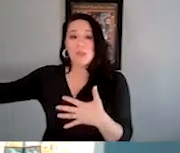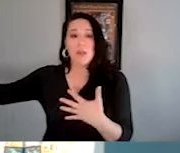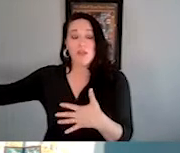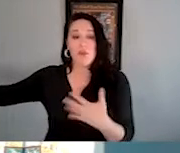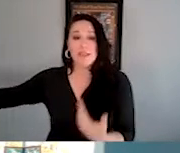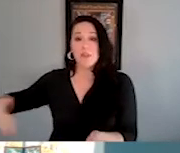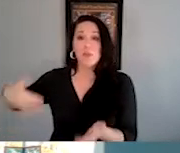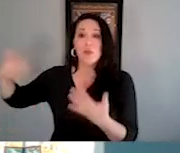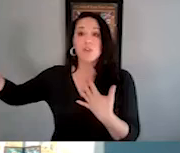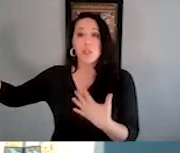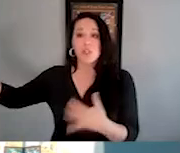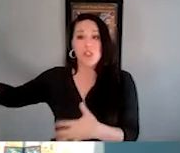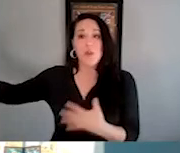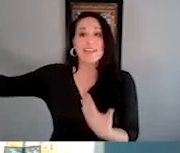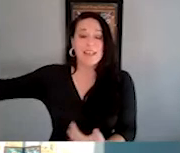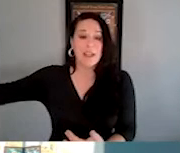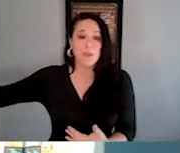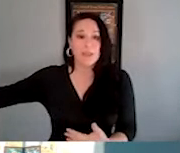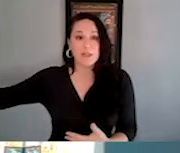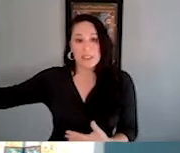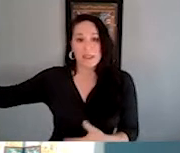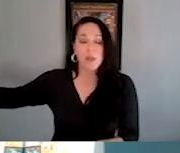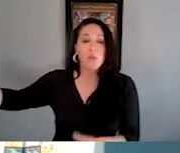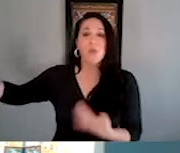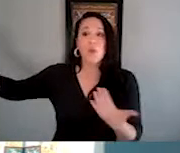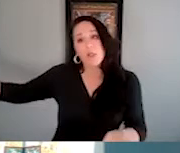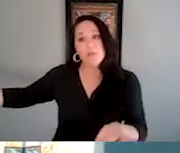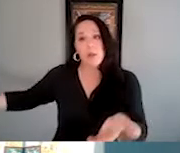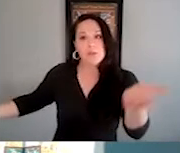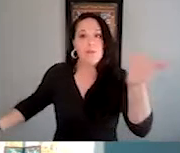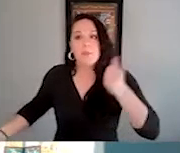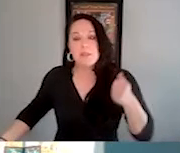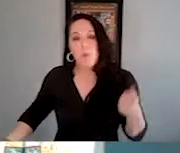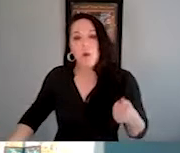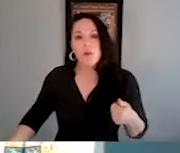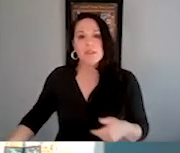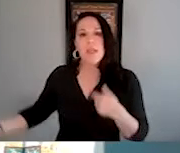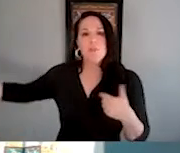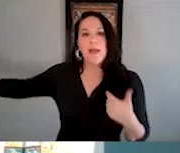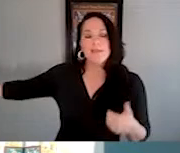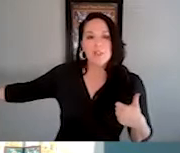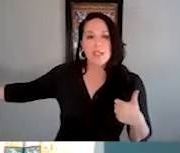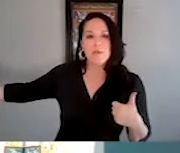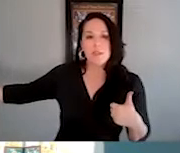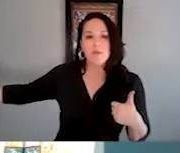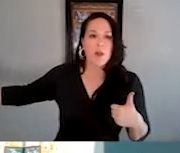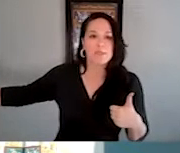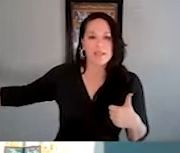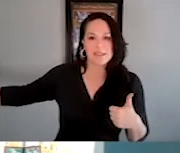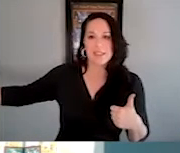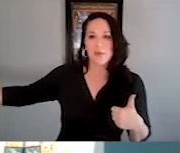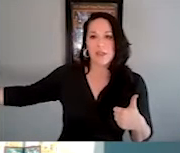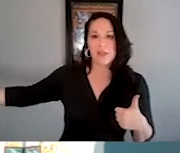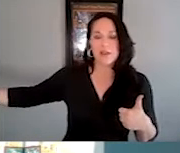with your other friends? When you go to church, can you ask and hear what they're seeing? When you go to work tomorrow as a pharmacist at Walgreens, do you mind touching in with some of the